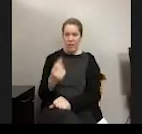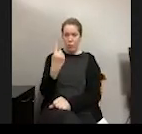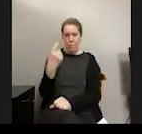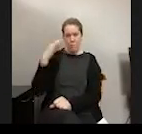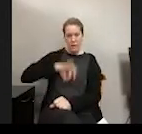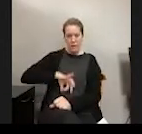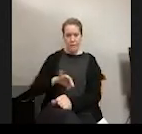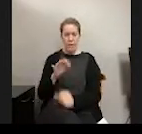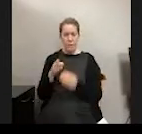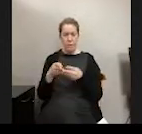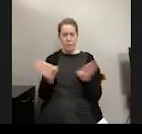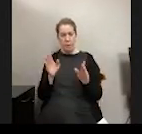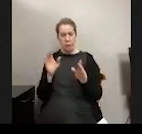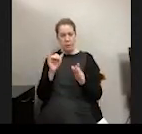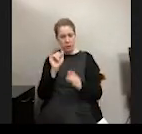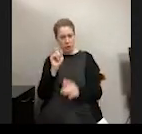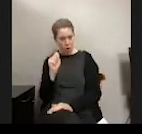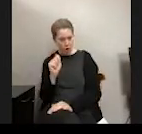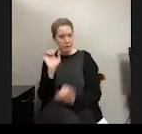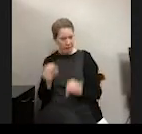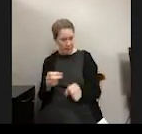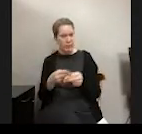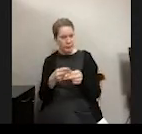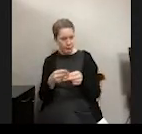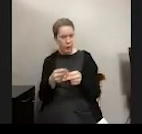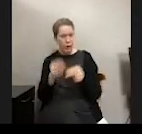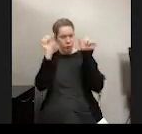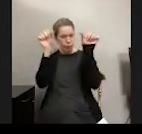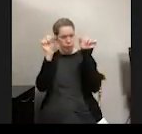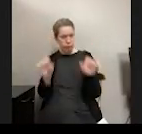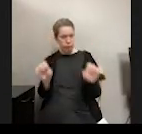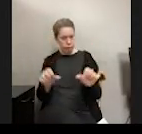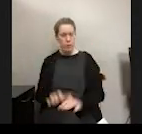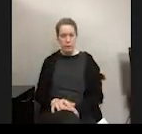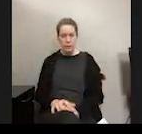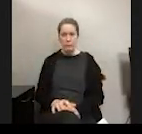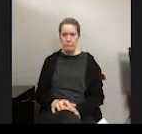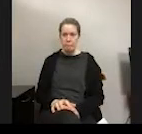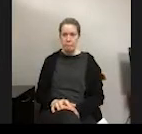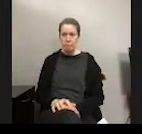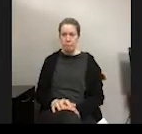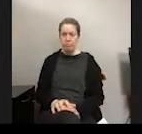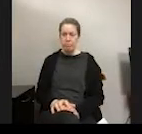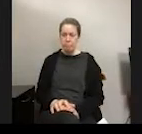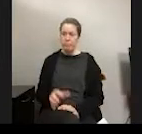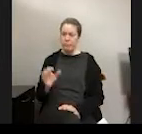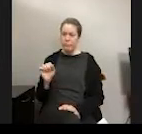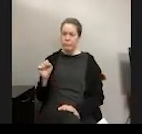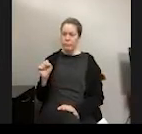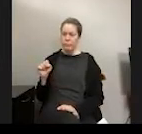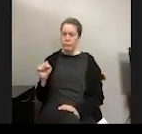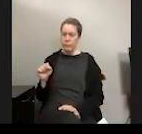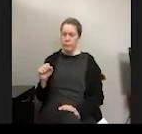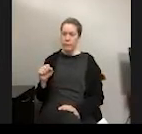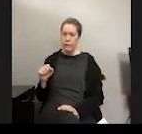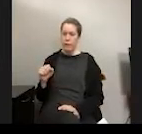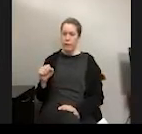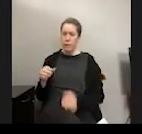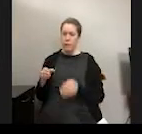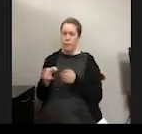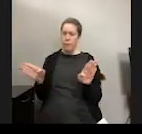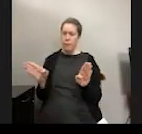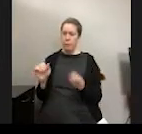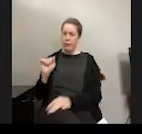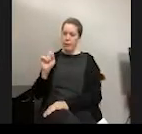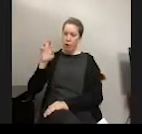I just to add to that, I think there is a lot of value to possibly seeing public art as a vehicle for